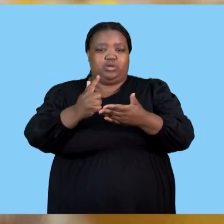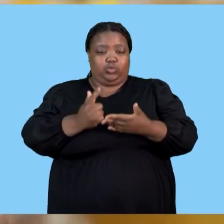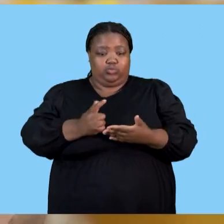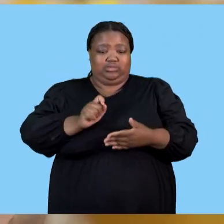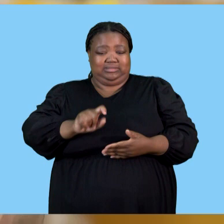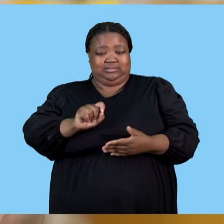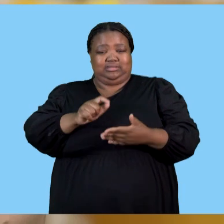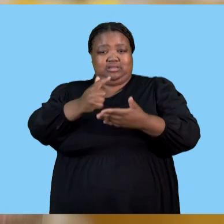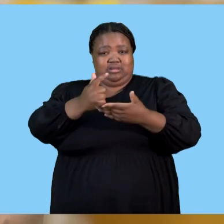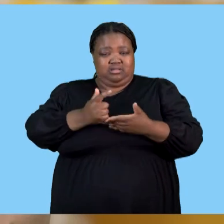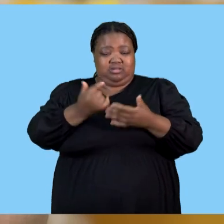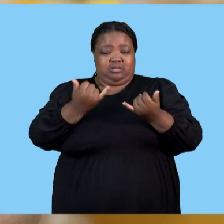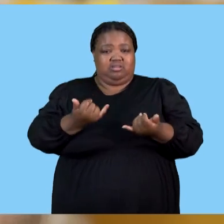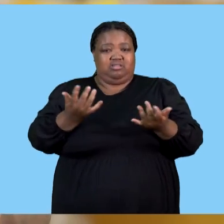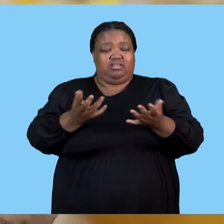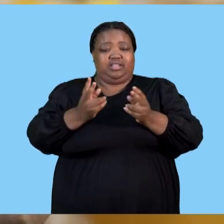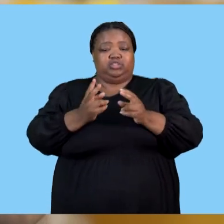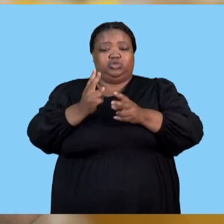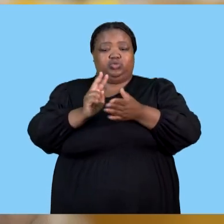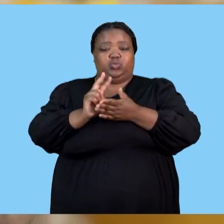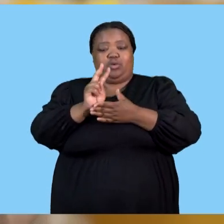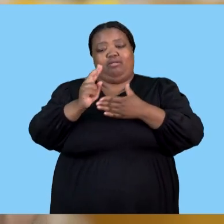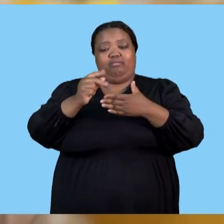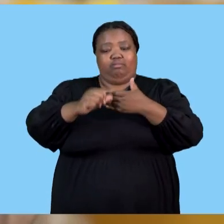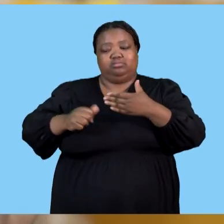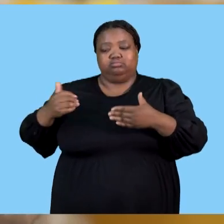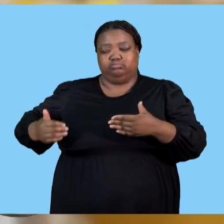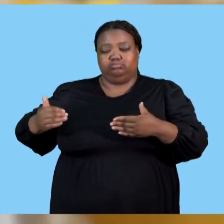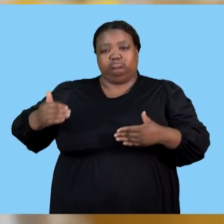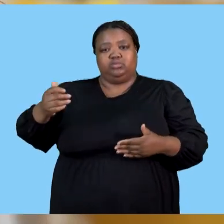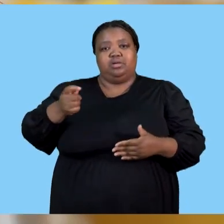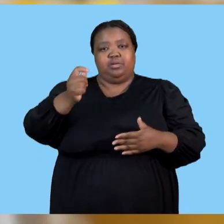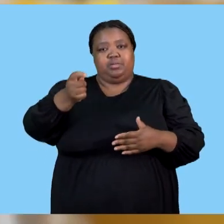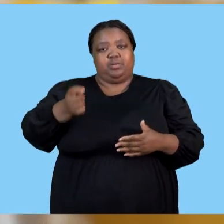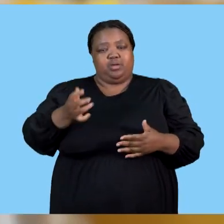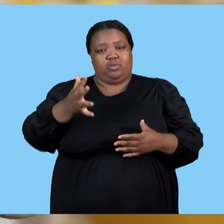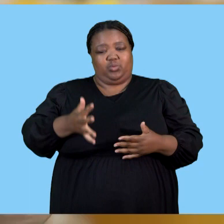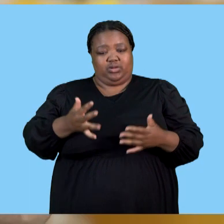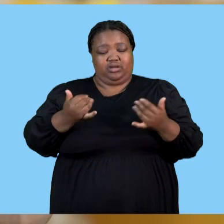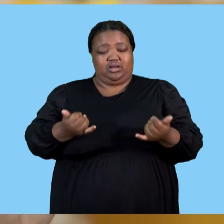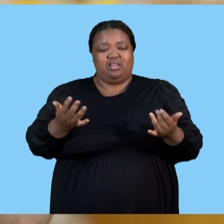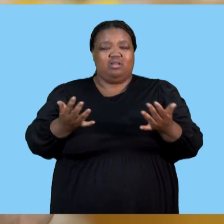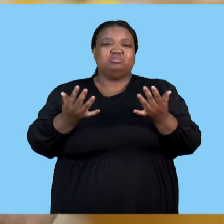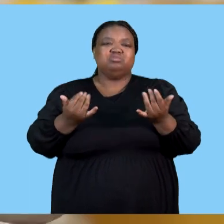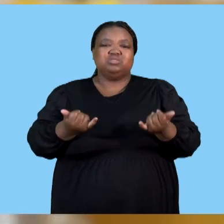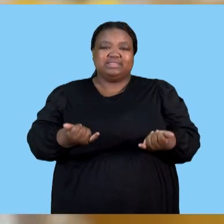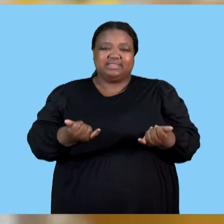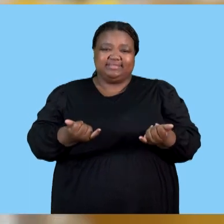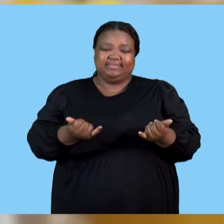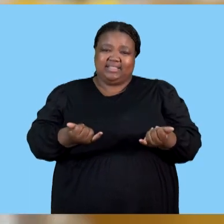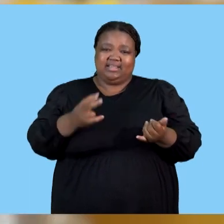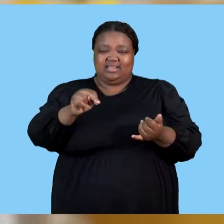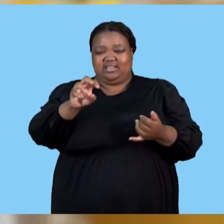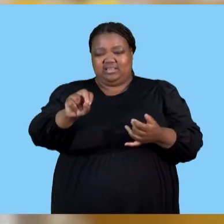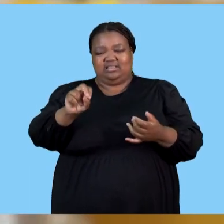or you write short-term loan. It is that portion of the loan that we're going to pay within the next 12 months. So we take